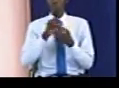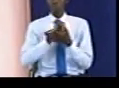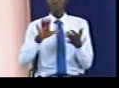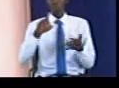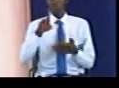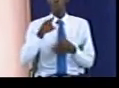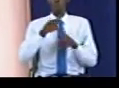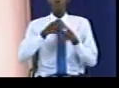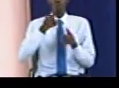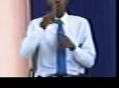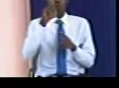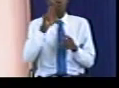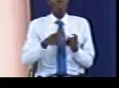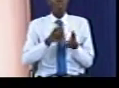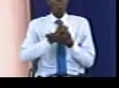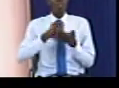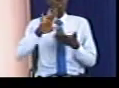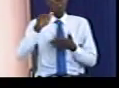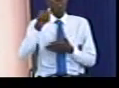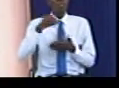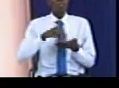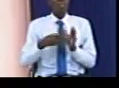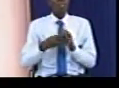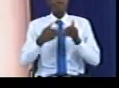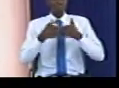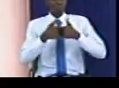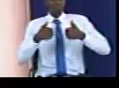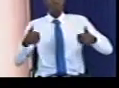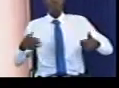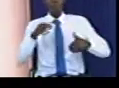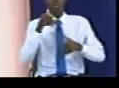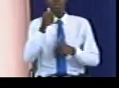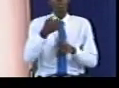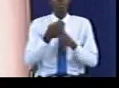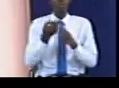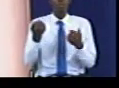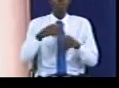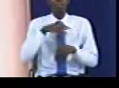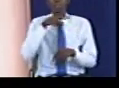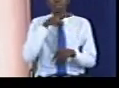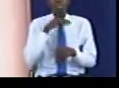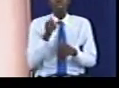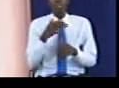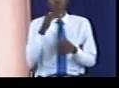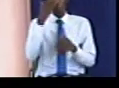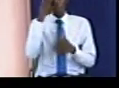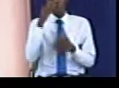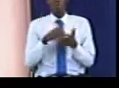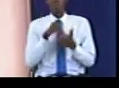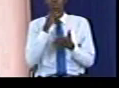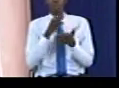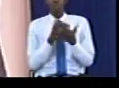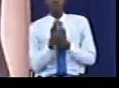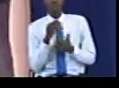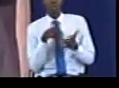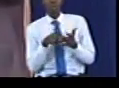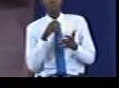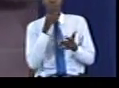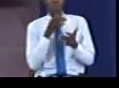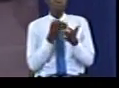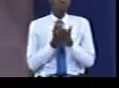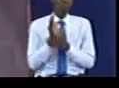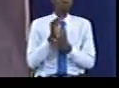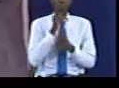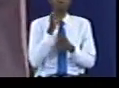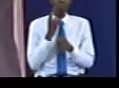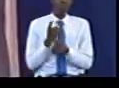yourself apart. Any defilement, anything that you know, this is not right, this is not right, this is not right. As I'm born again, I